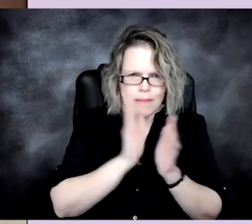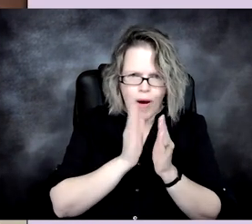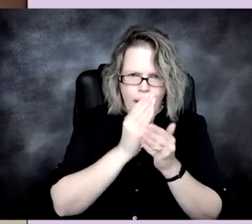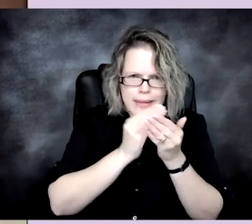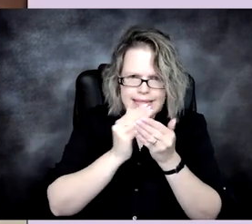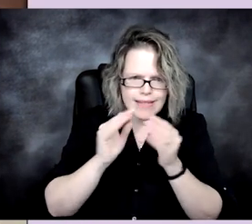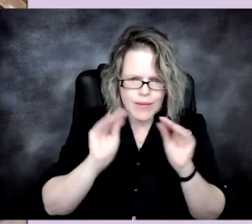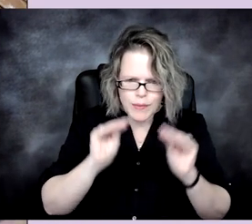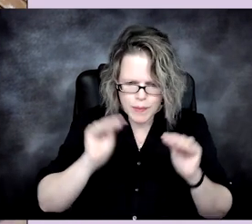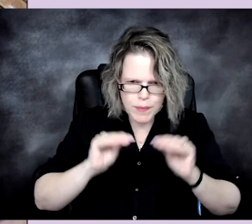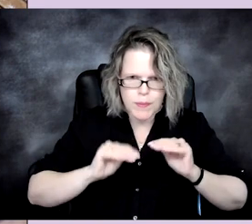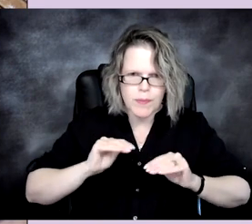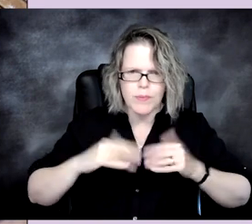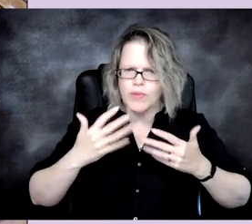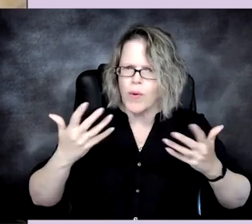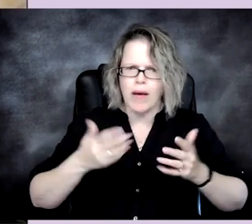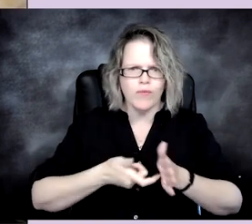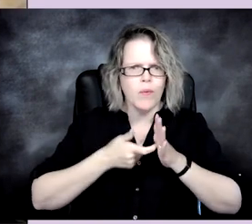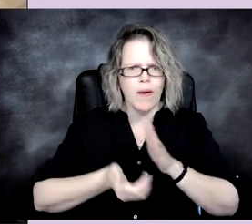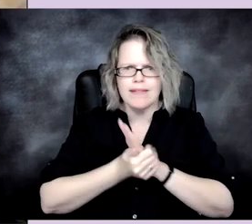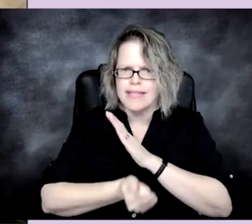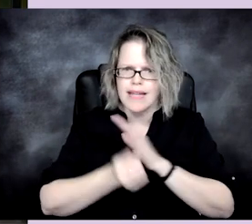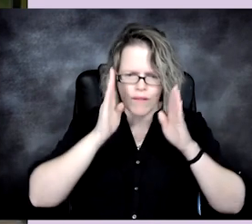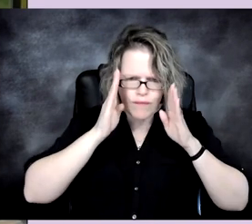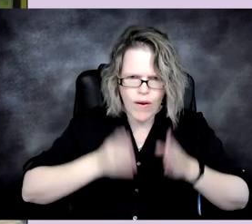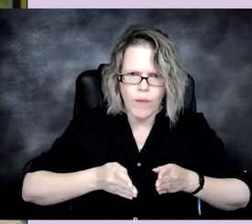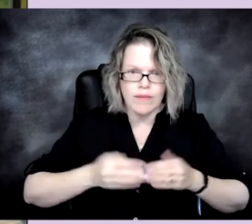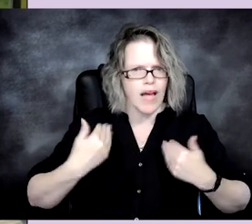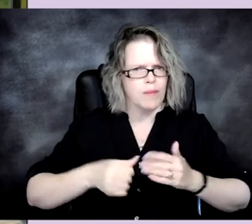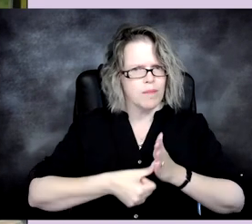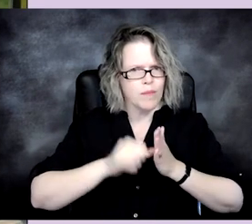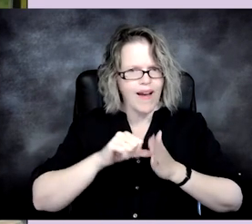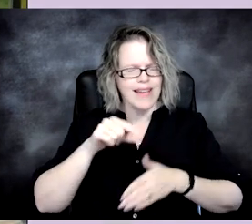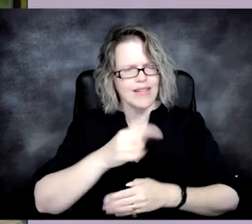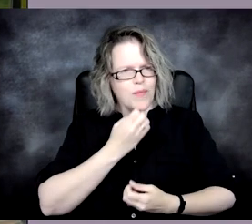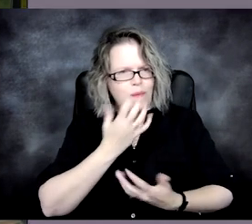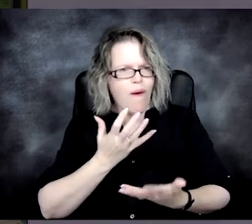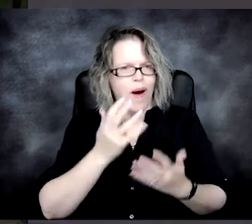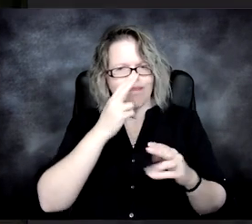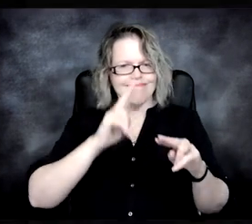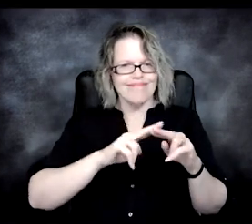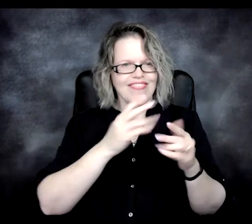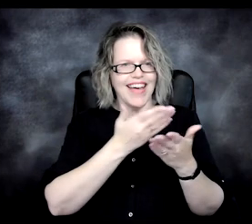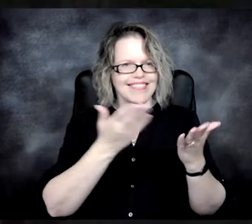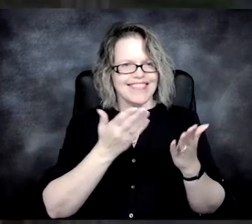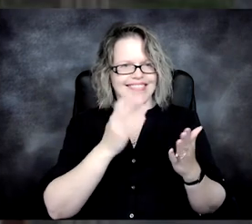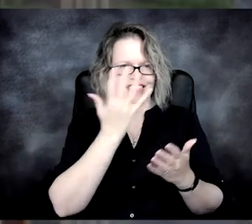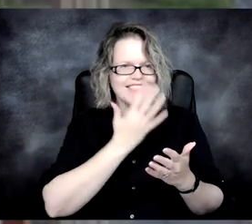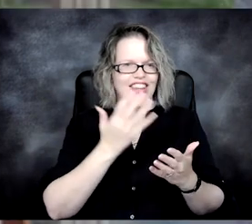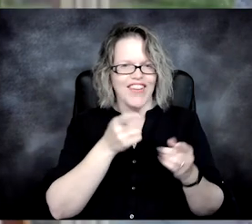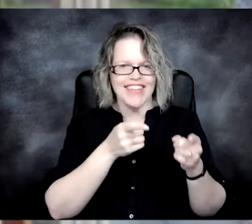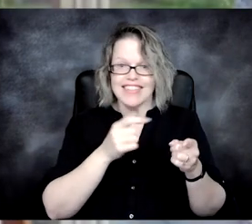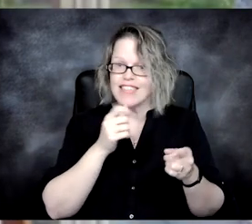glass piece is lots of work requiring skill and focus. I was impressed with this warm and whimsical achievement. This